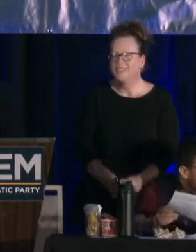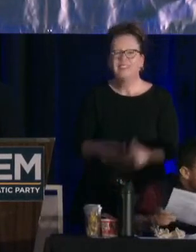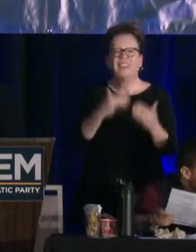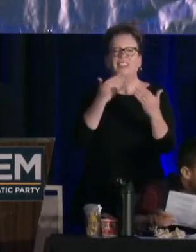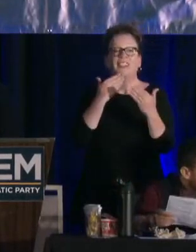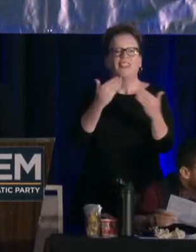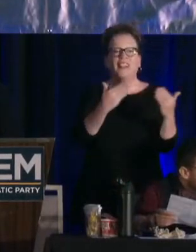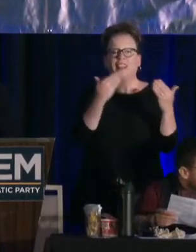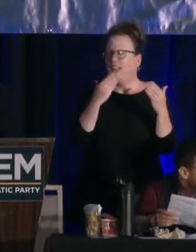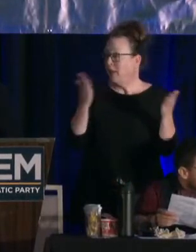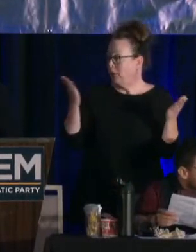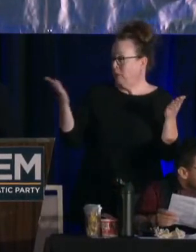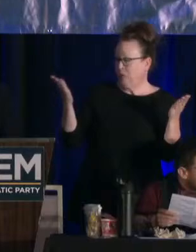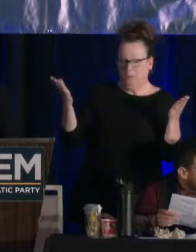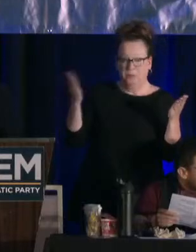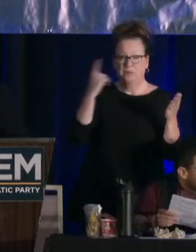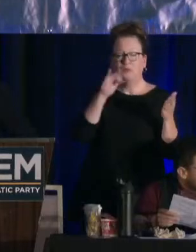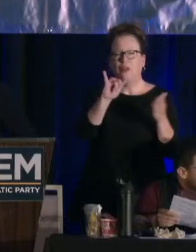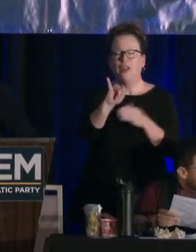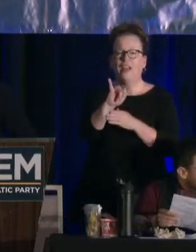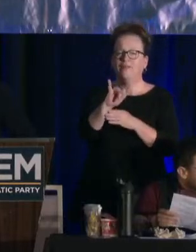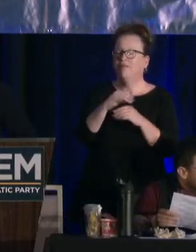Thank you, Kobe and Valeria, for that